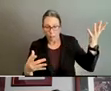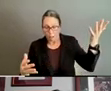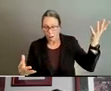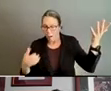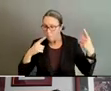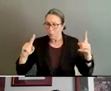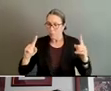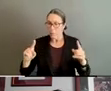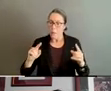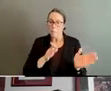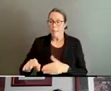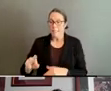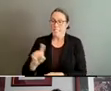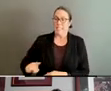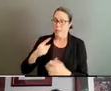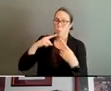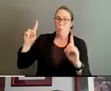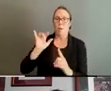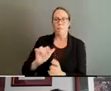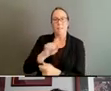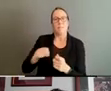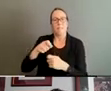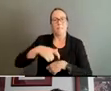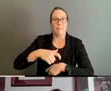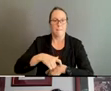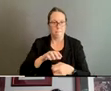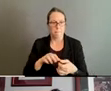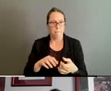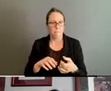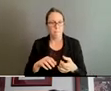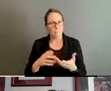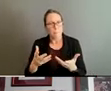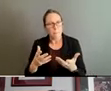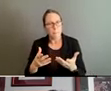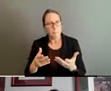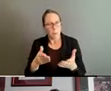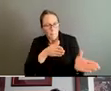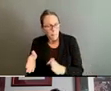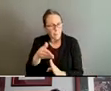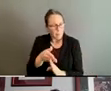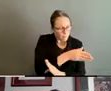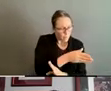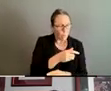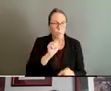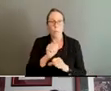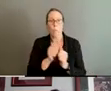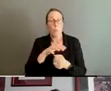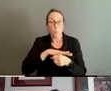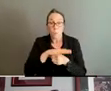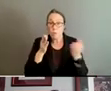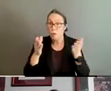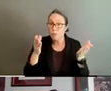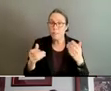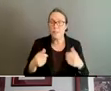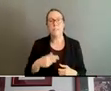the circumstances at that particular moment. So thinking ahead and working with local services, public transportation